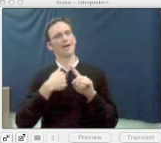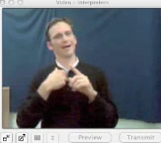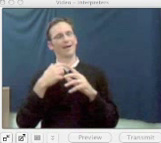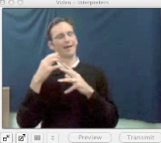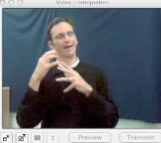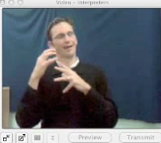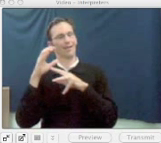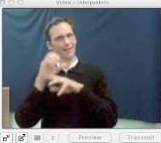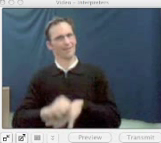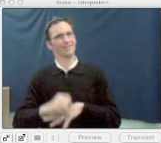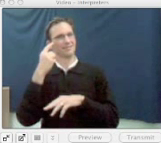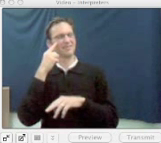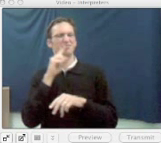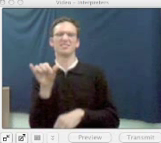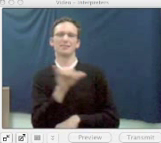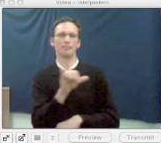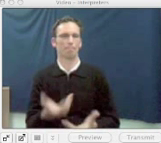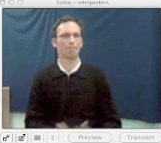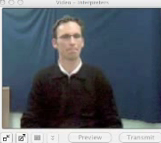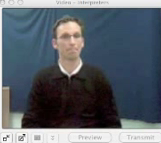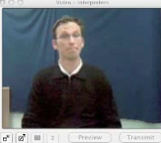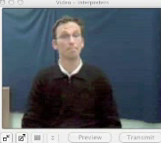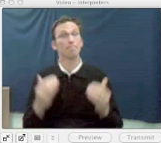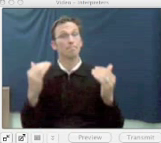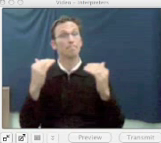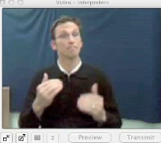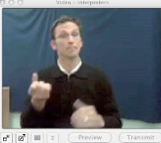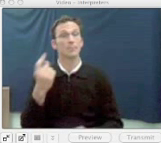thinking it's generally the same thing. Next question.